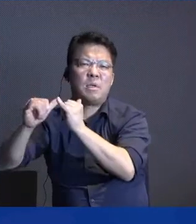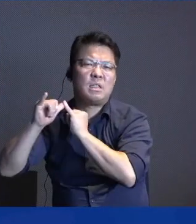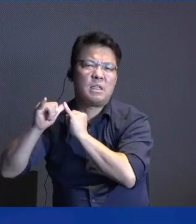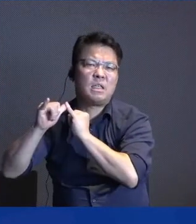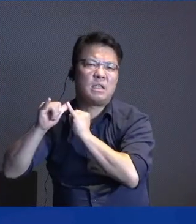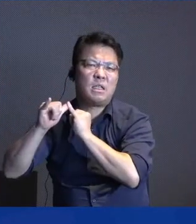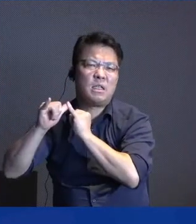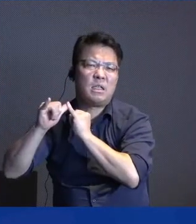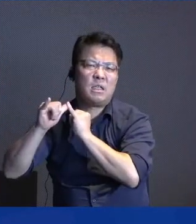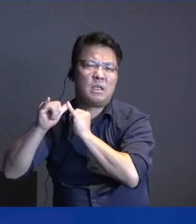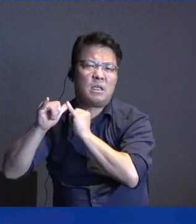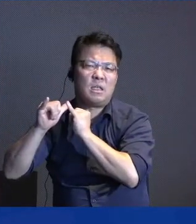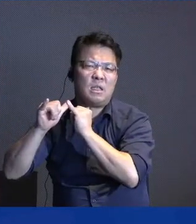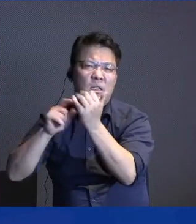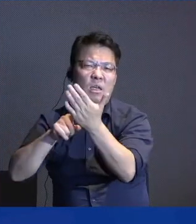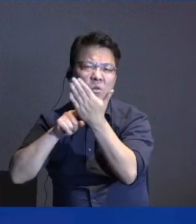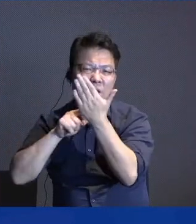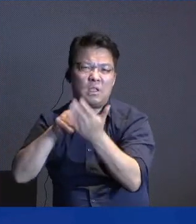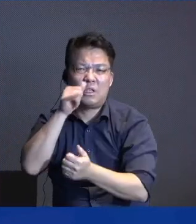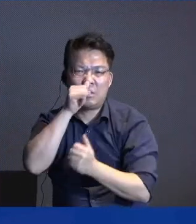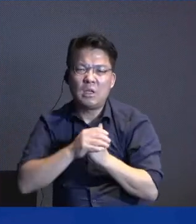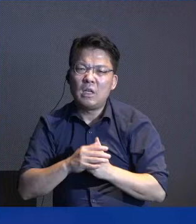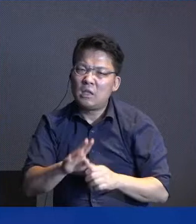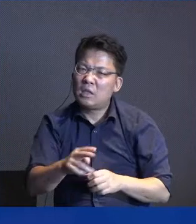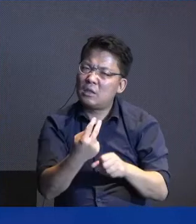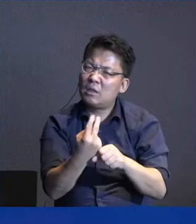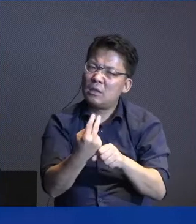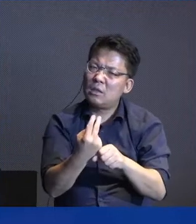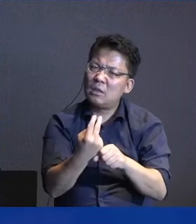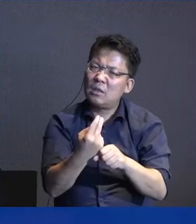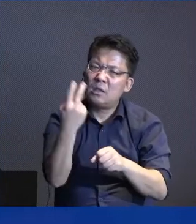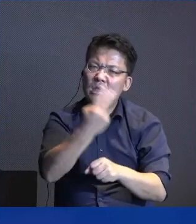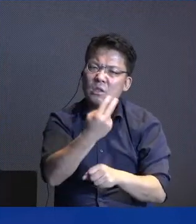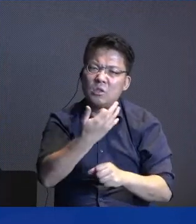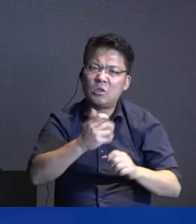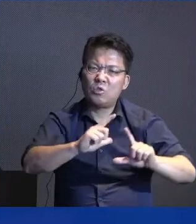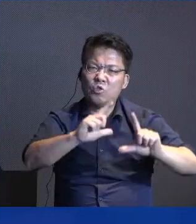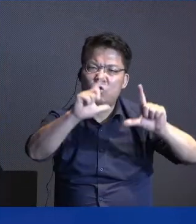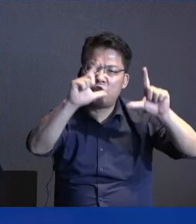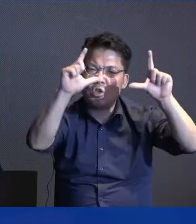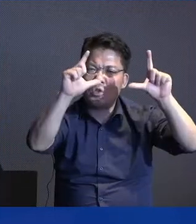data in WHO.